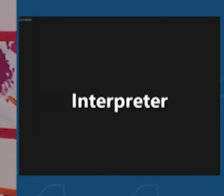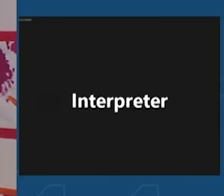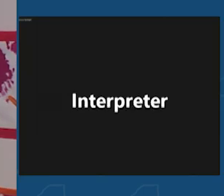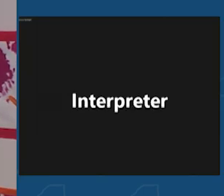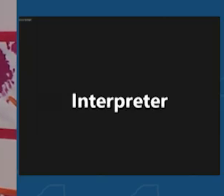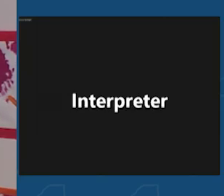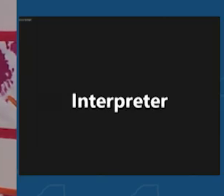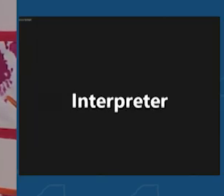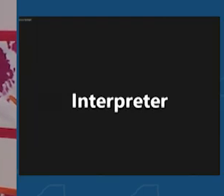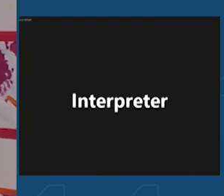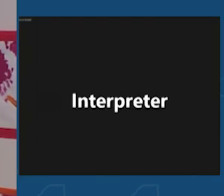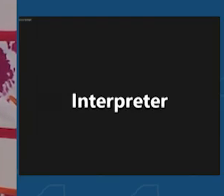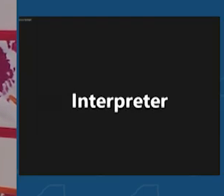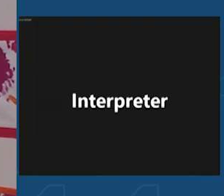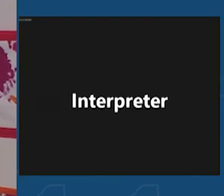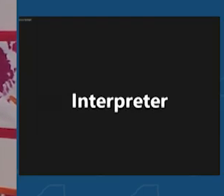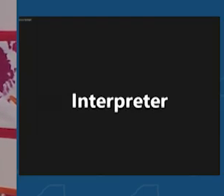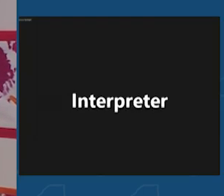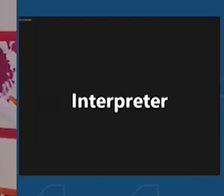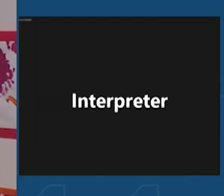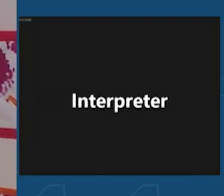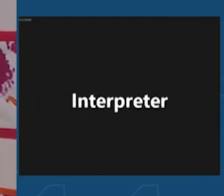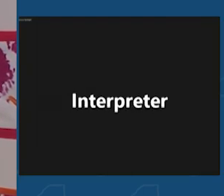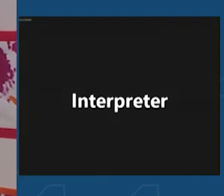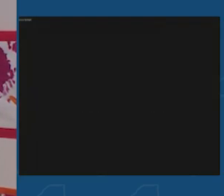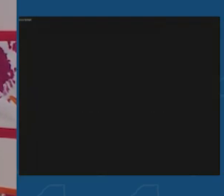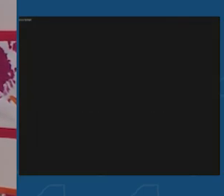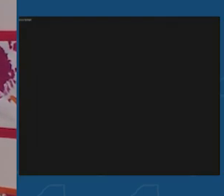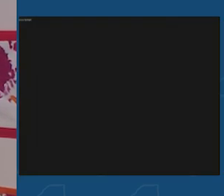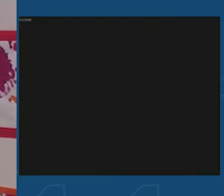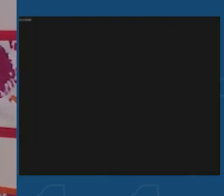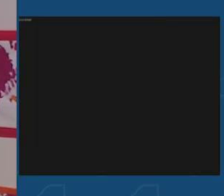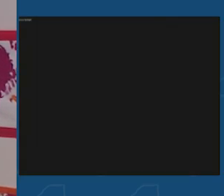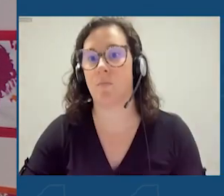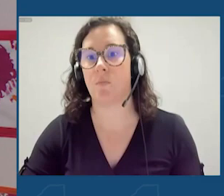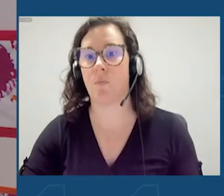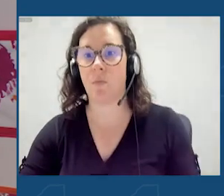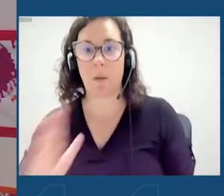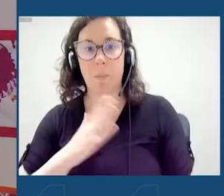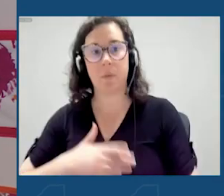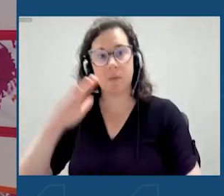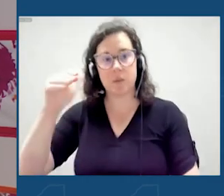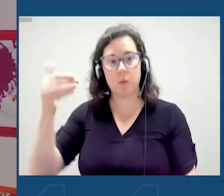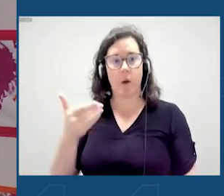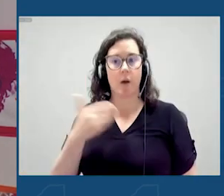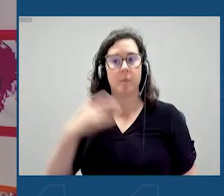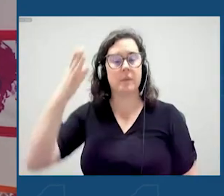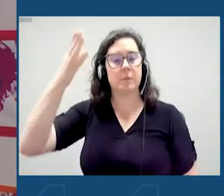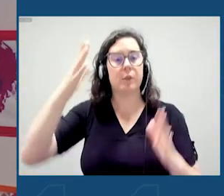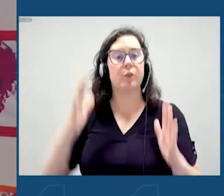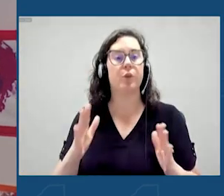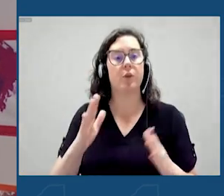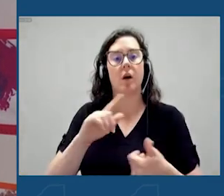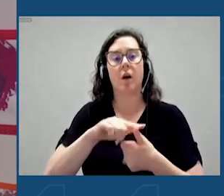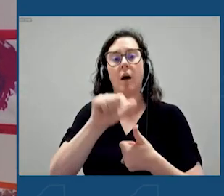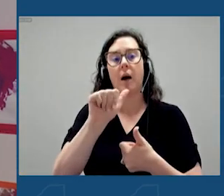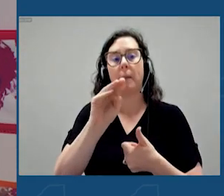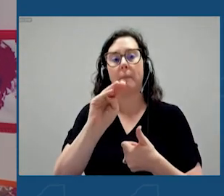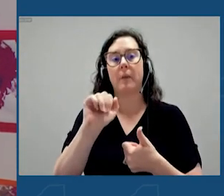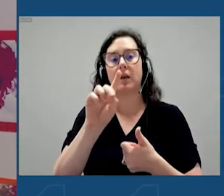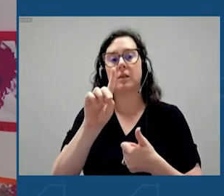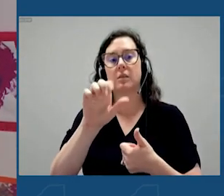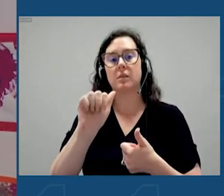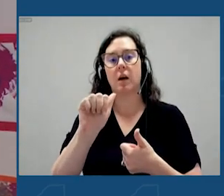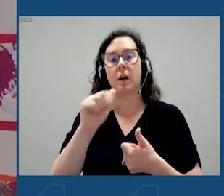Good afternoon, ladies and gentlemen. Please welcome our speakers, Amanda Hamilton and CEO of Vivvi,